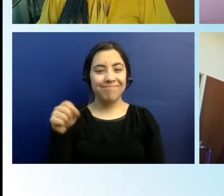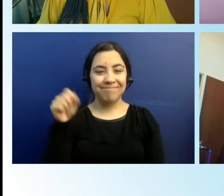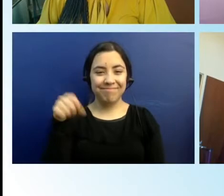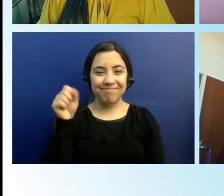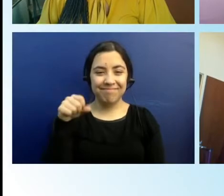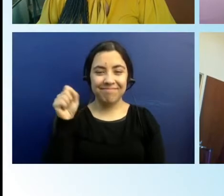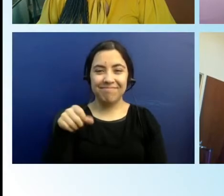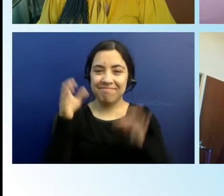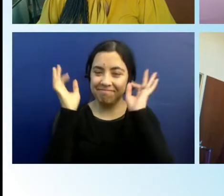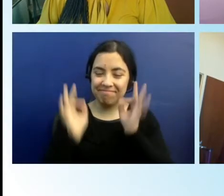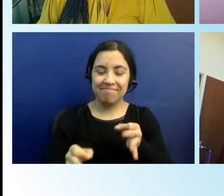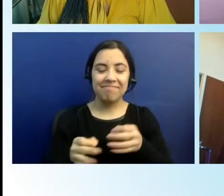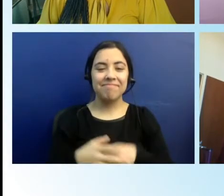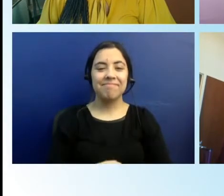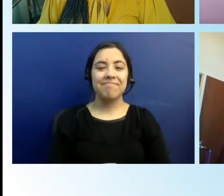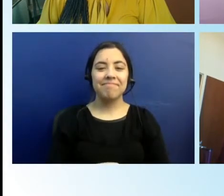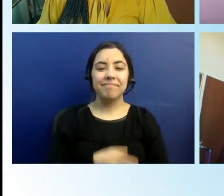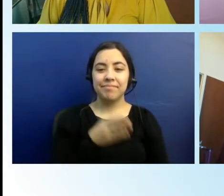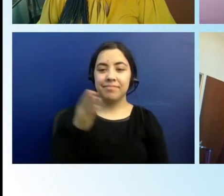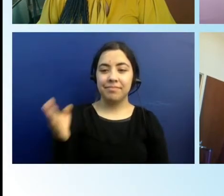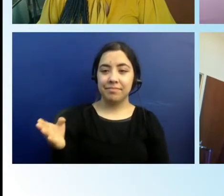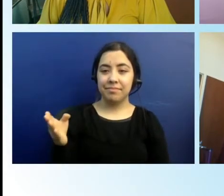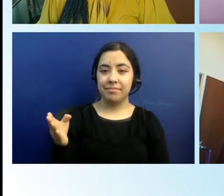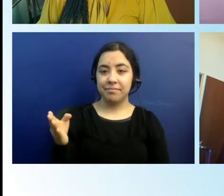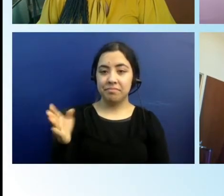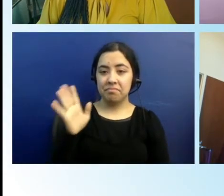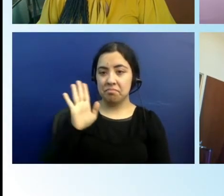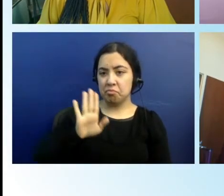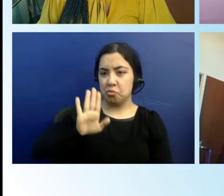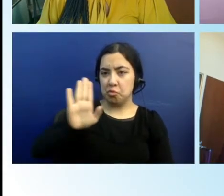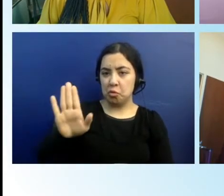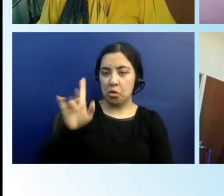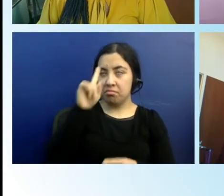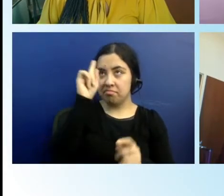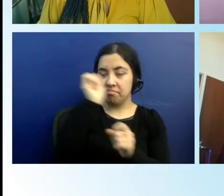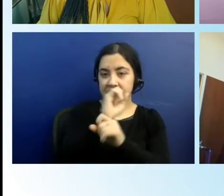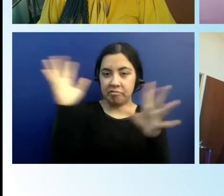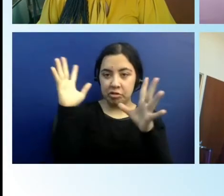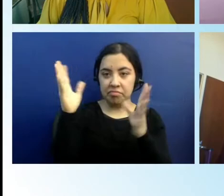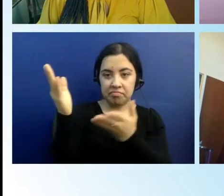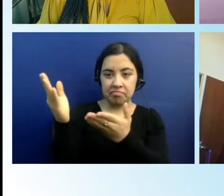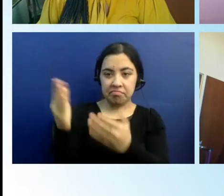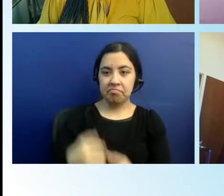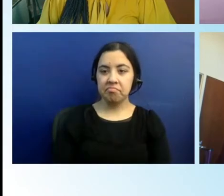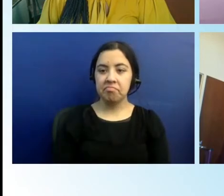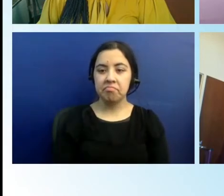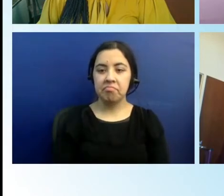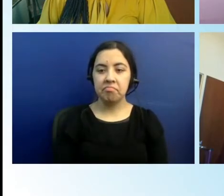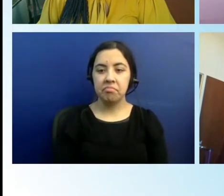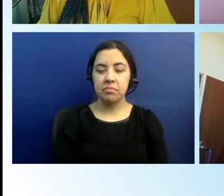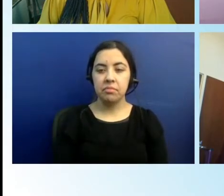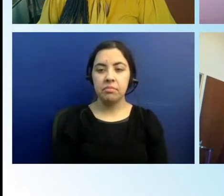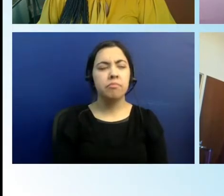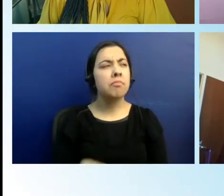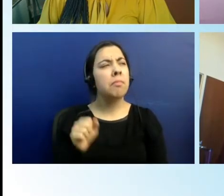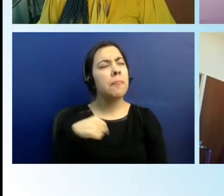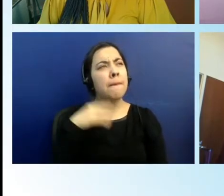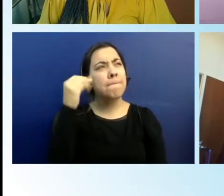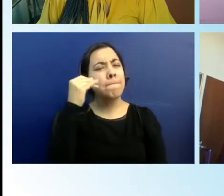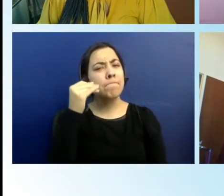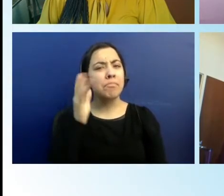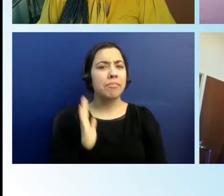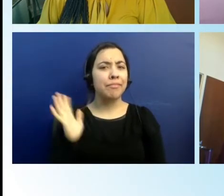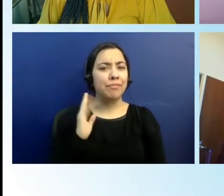Sharif, what are you visioning on? Yeah, I think the two previous comments were